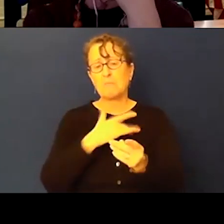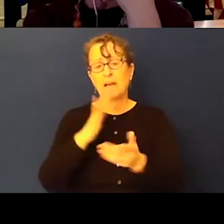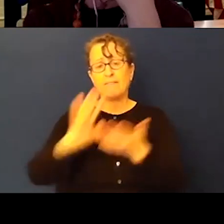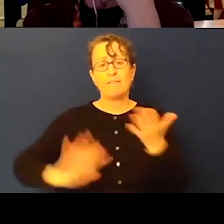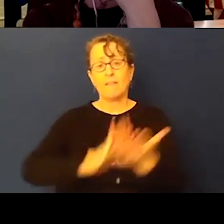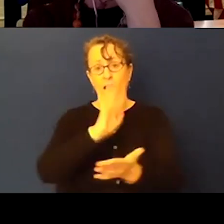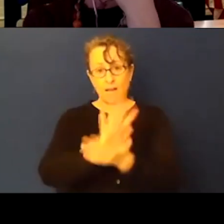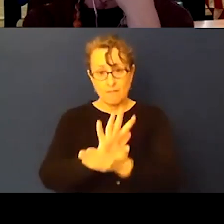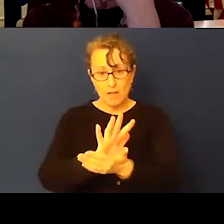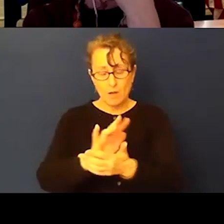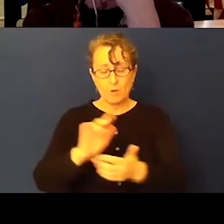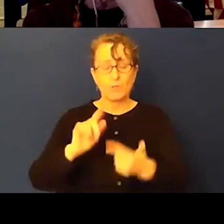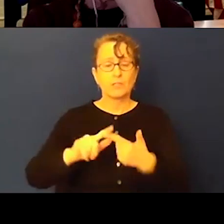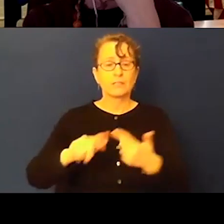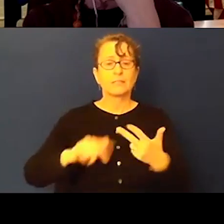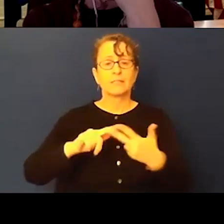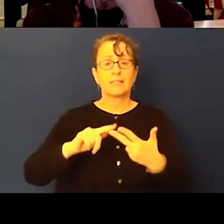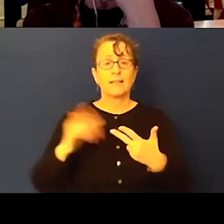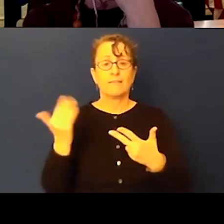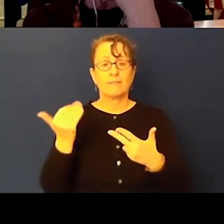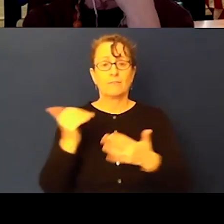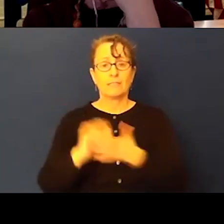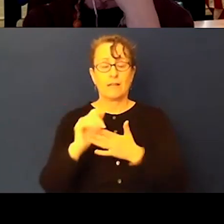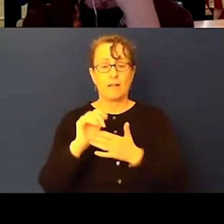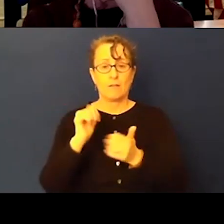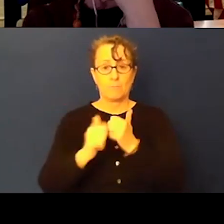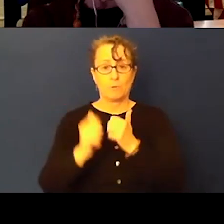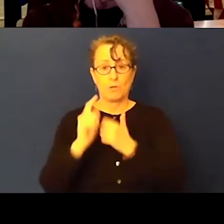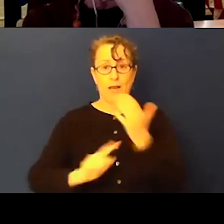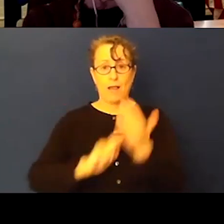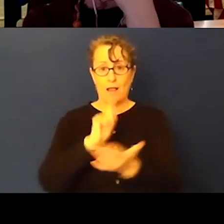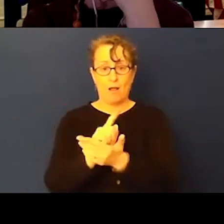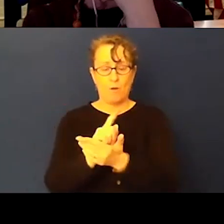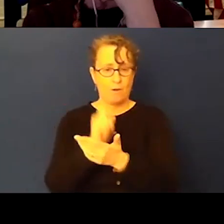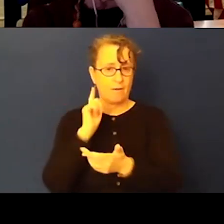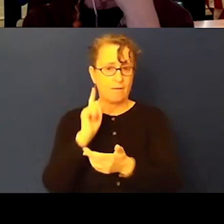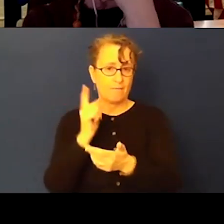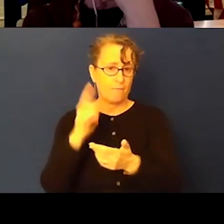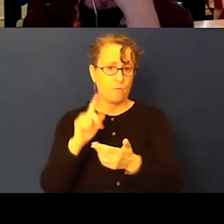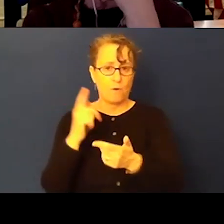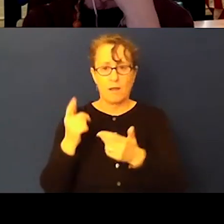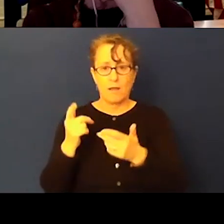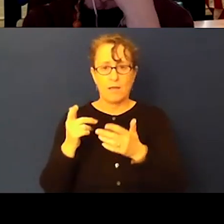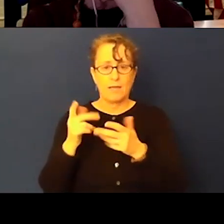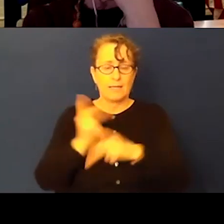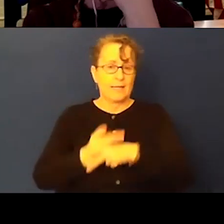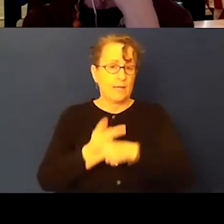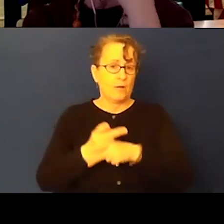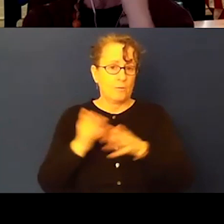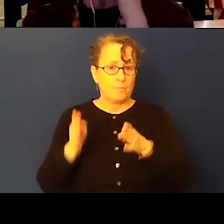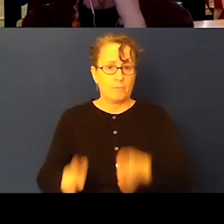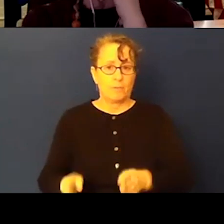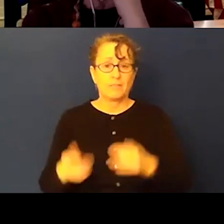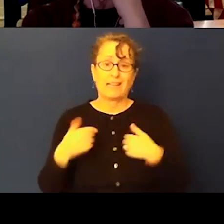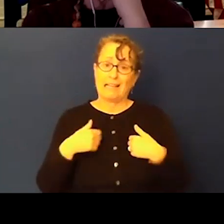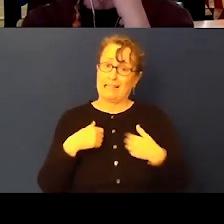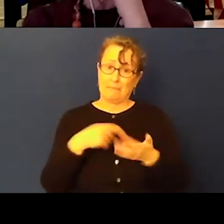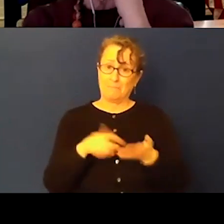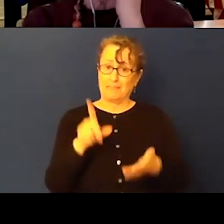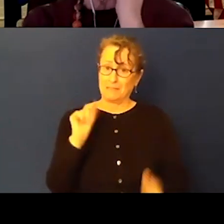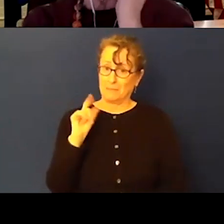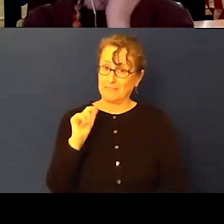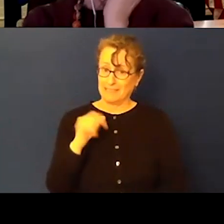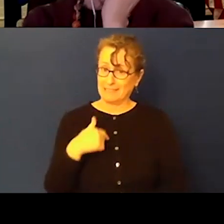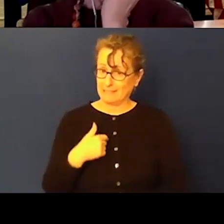on $15 per hour. Now, I don't know what you pay, Jess. We actually pay like 20